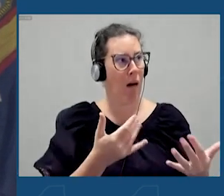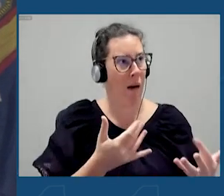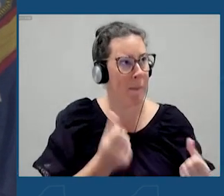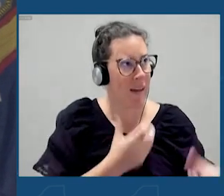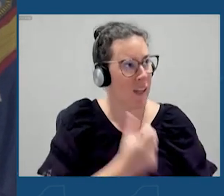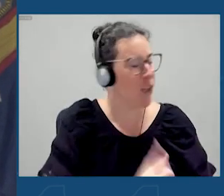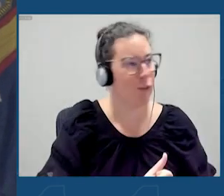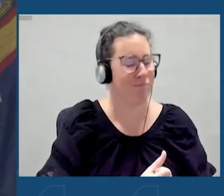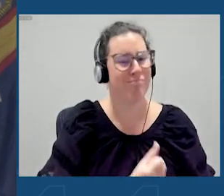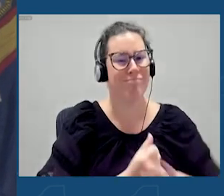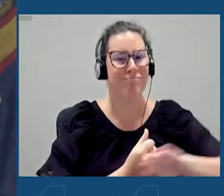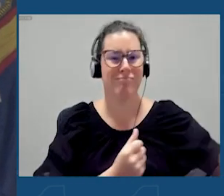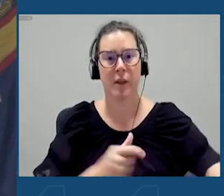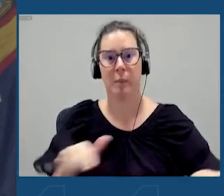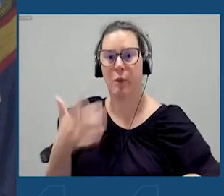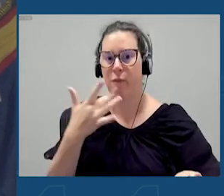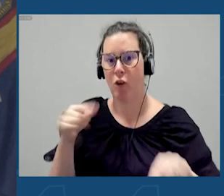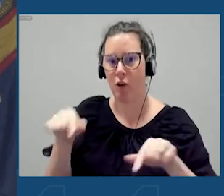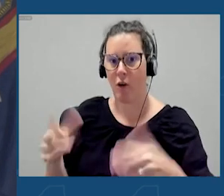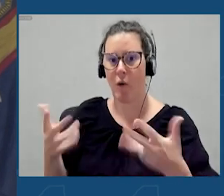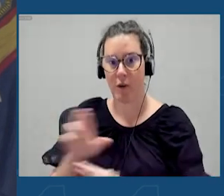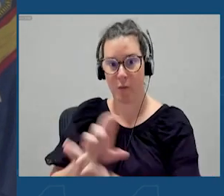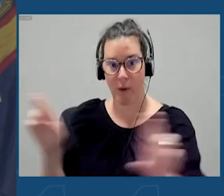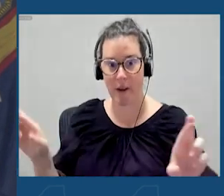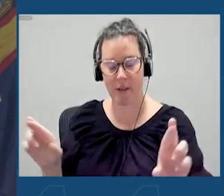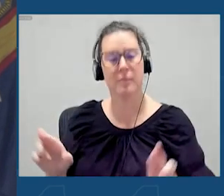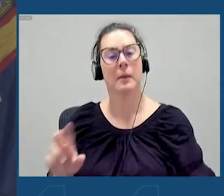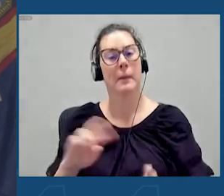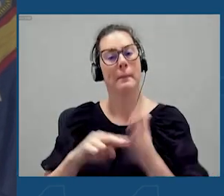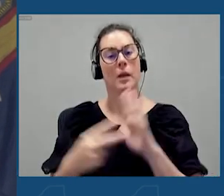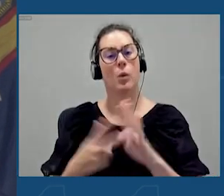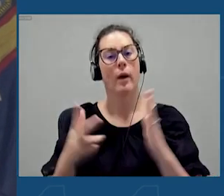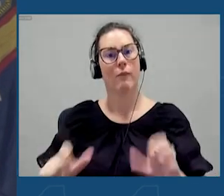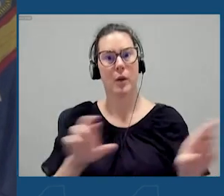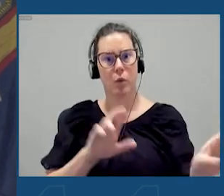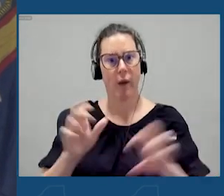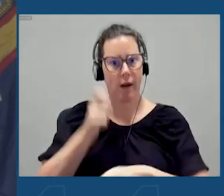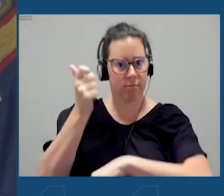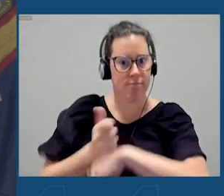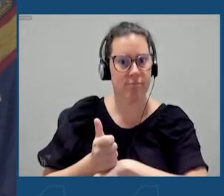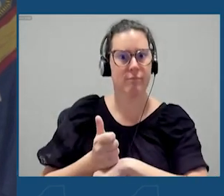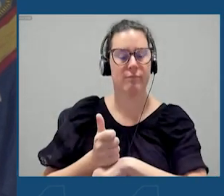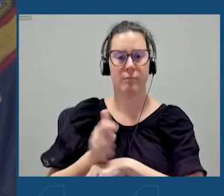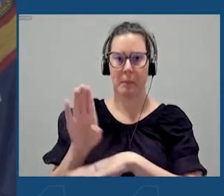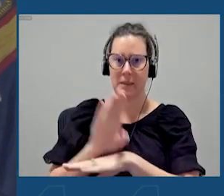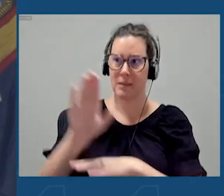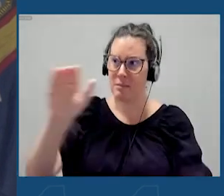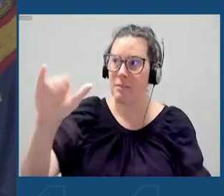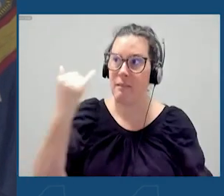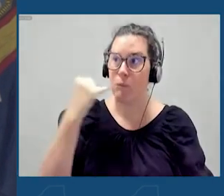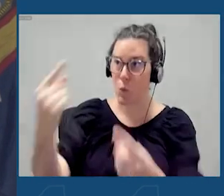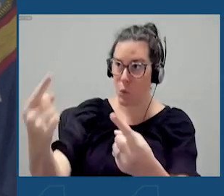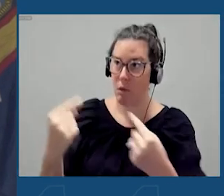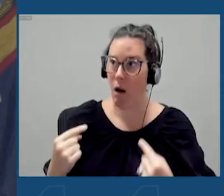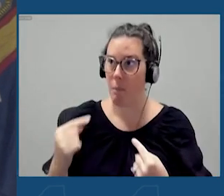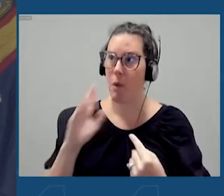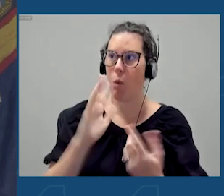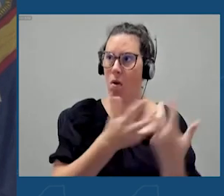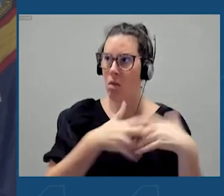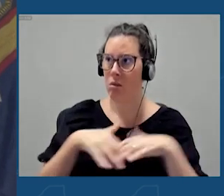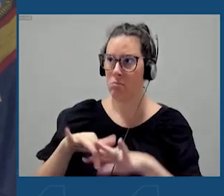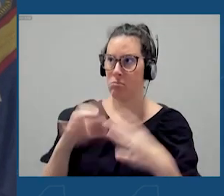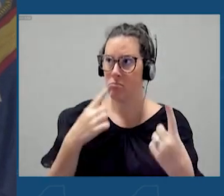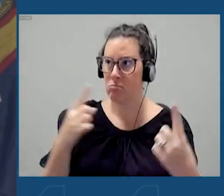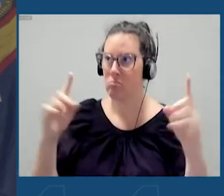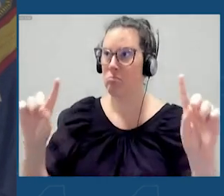to give businesses the clear path, the knowledge that if they come here, it will work out and they will not have